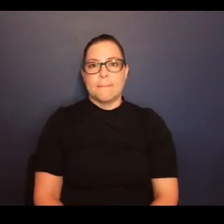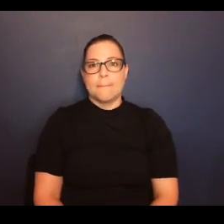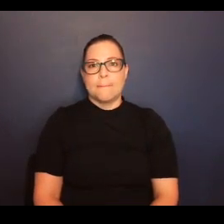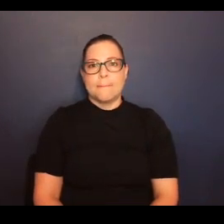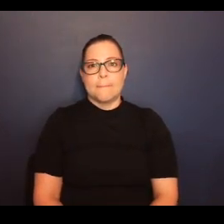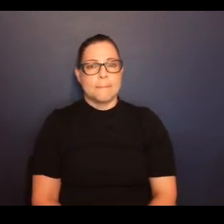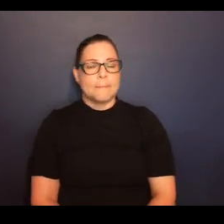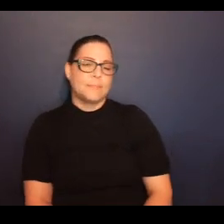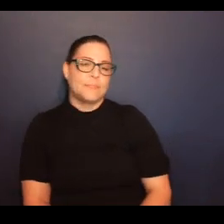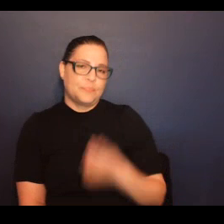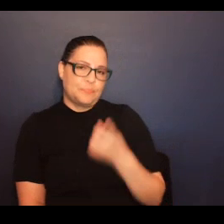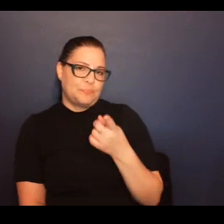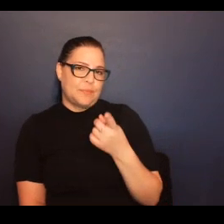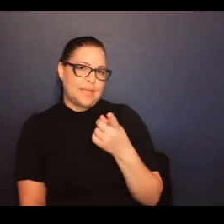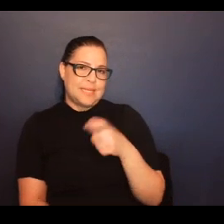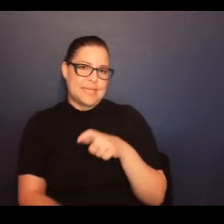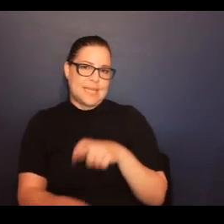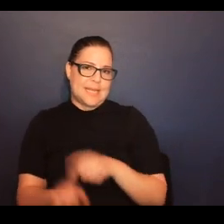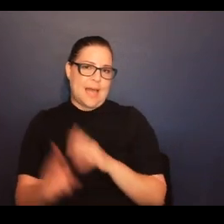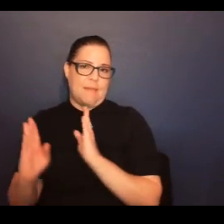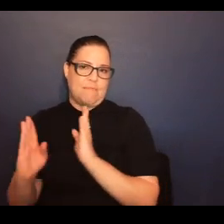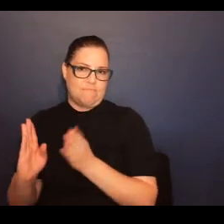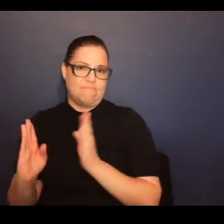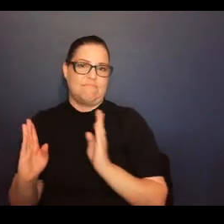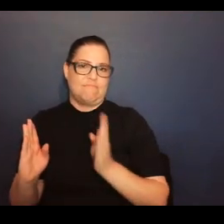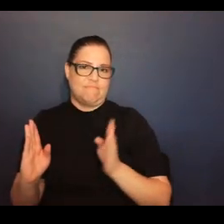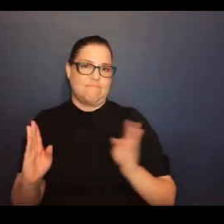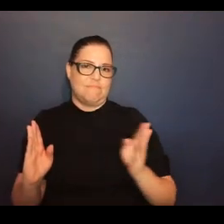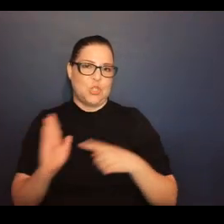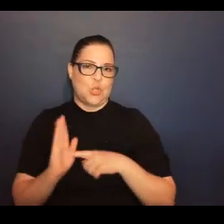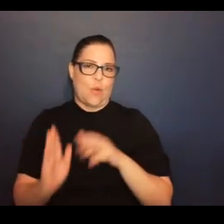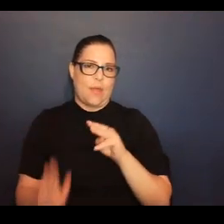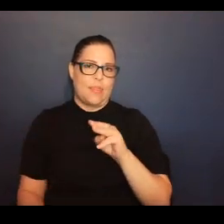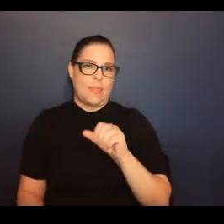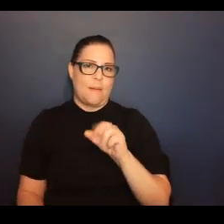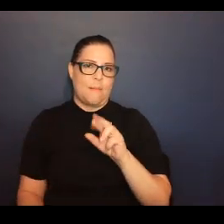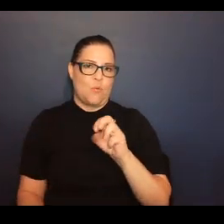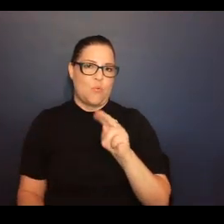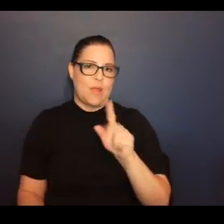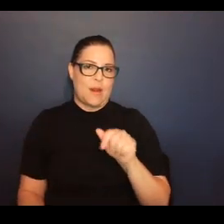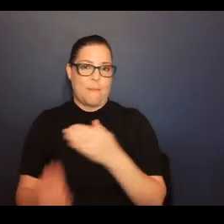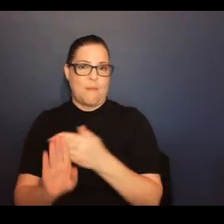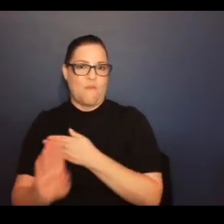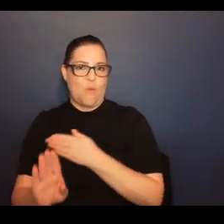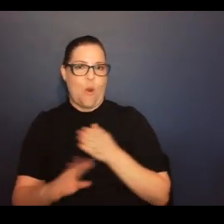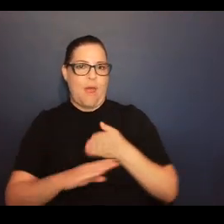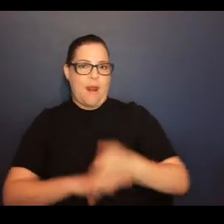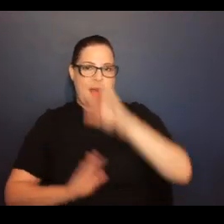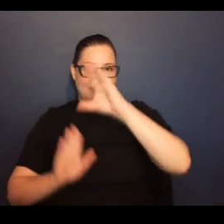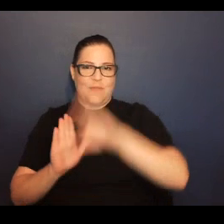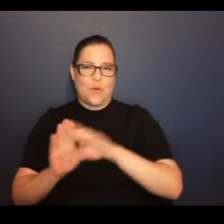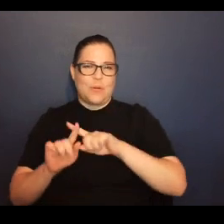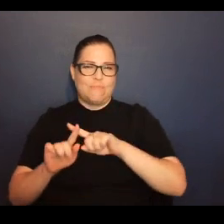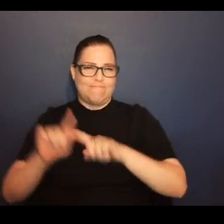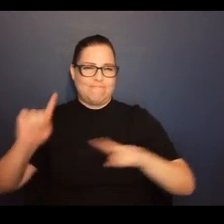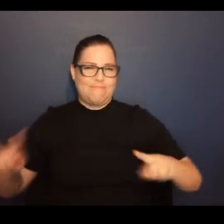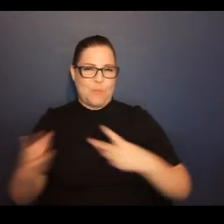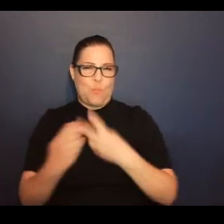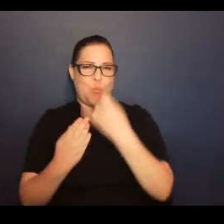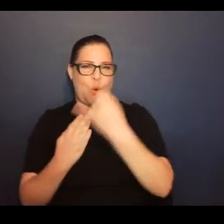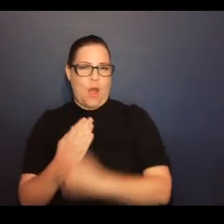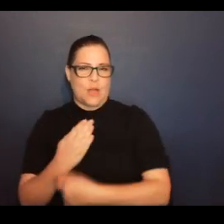So essentially, this is a timeline showing the marina. And before and after photos of different projects, the different phases that